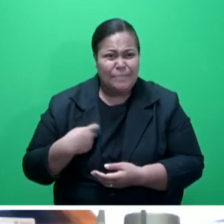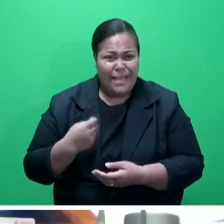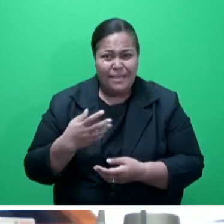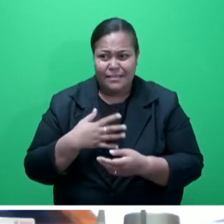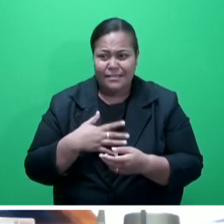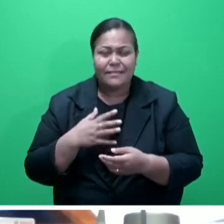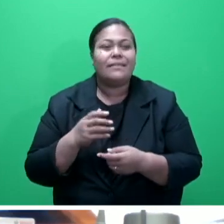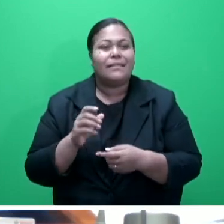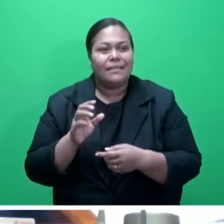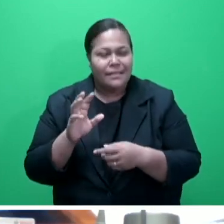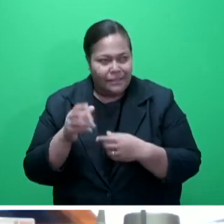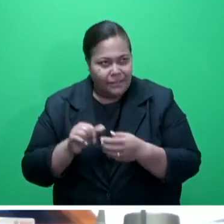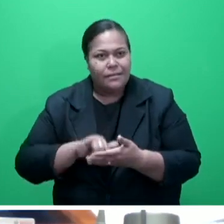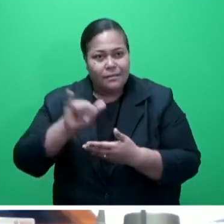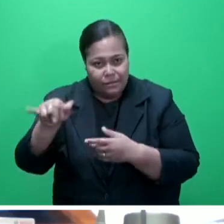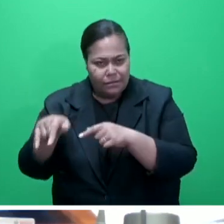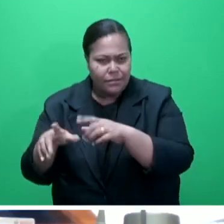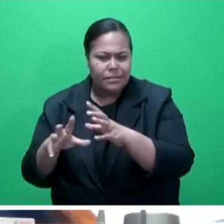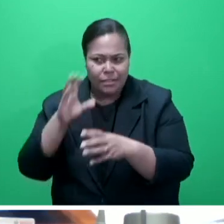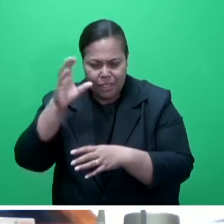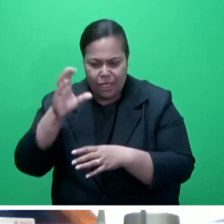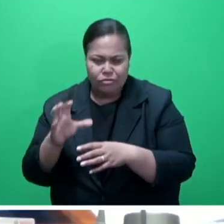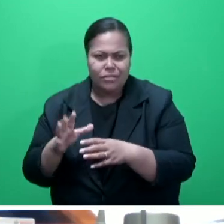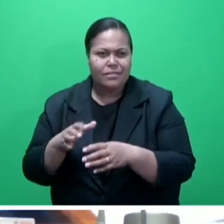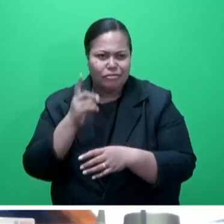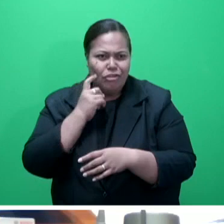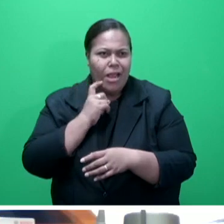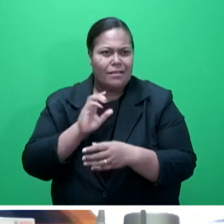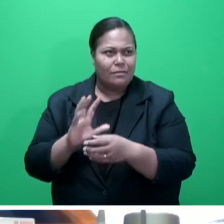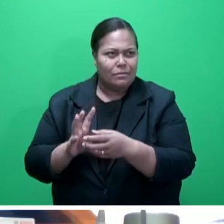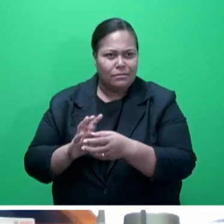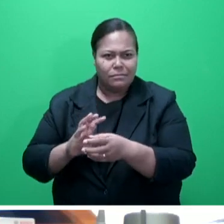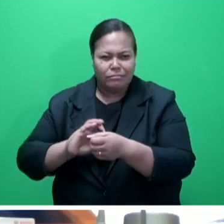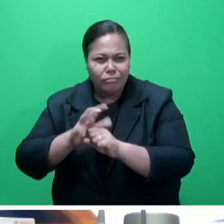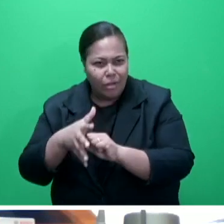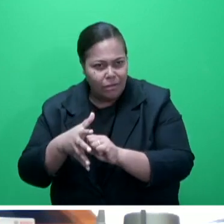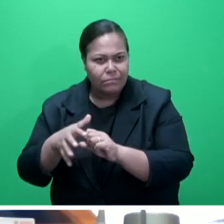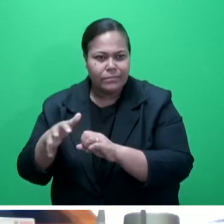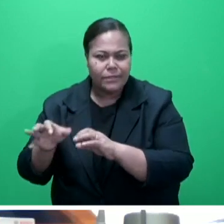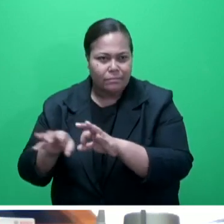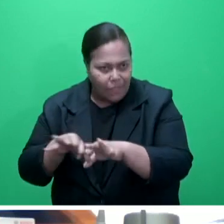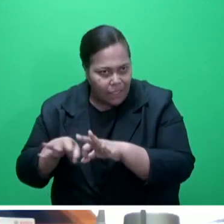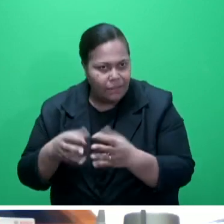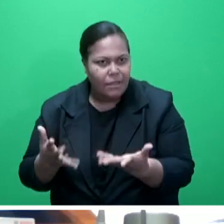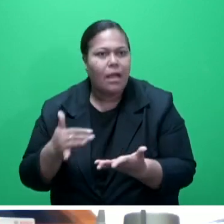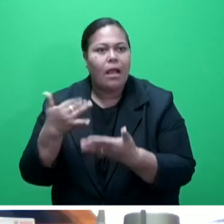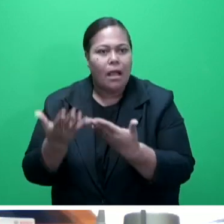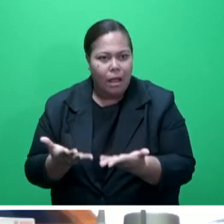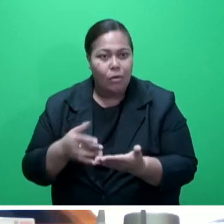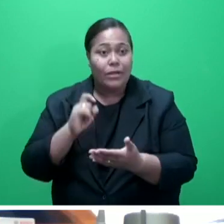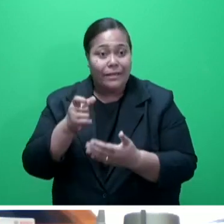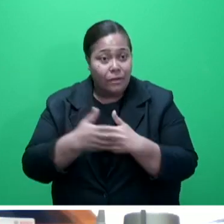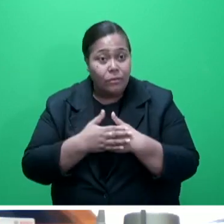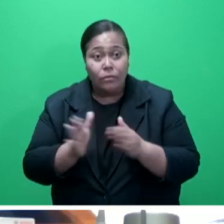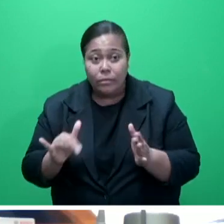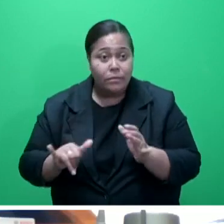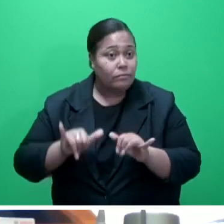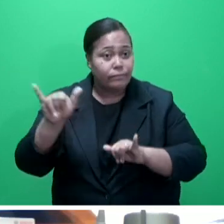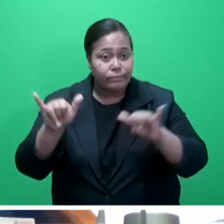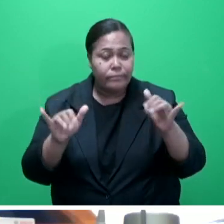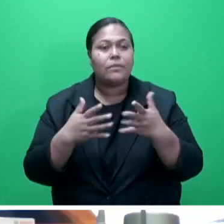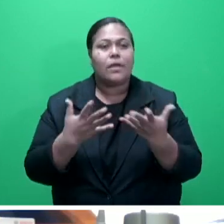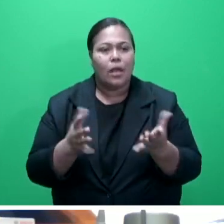days. So these are some of the very complex issues that need to be addressed with the health